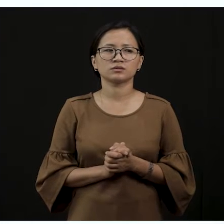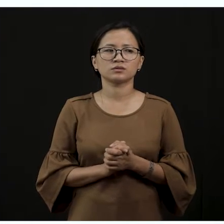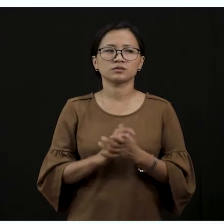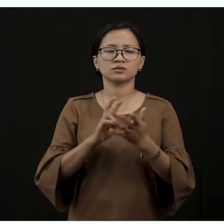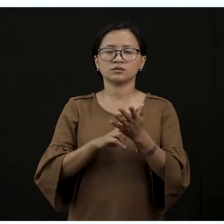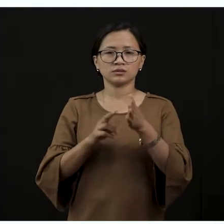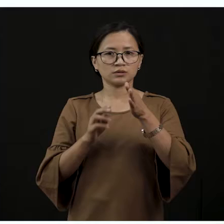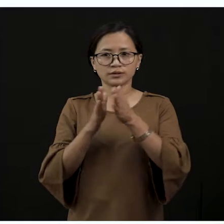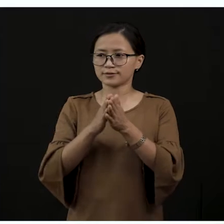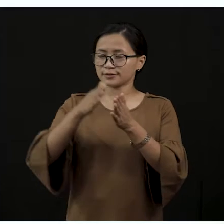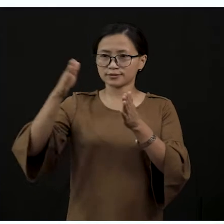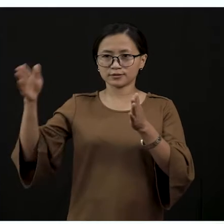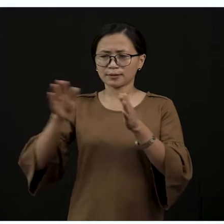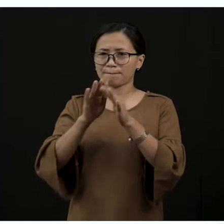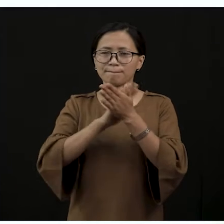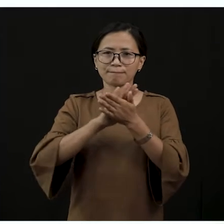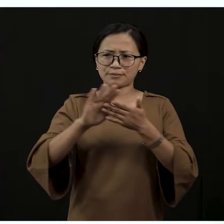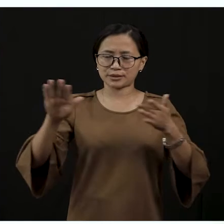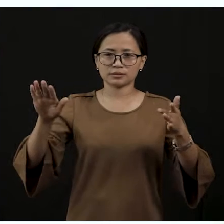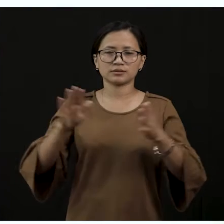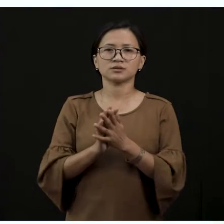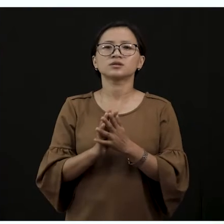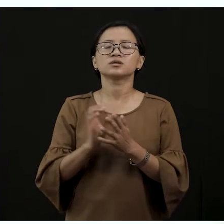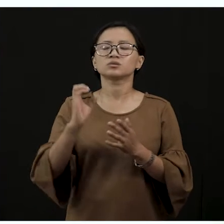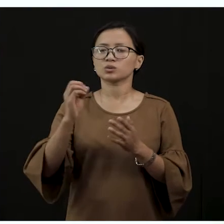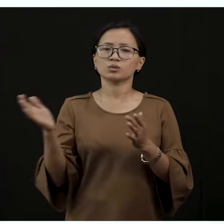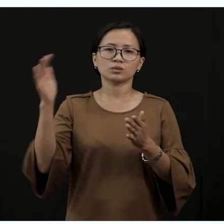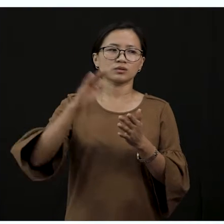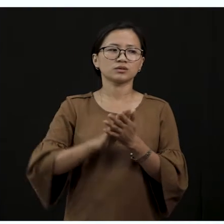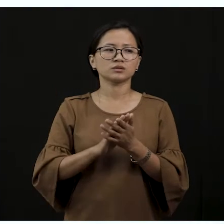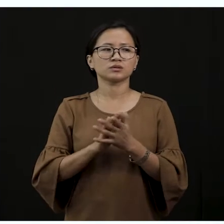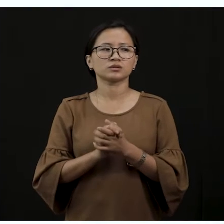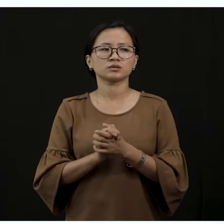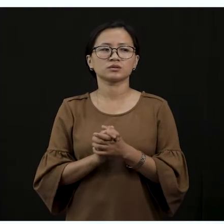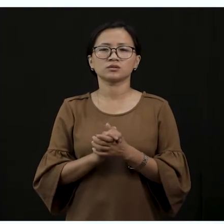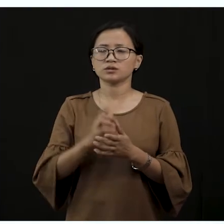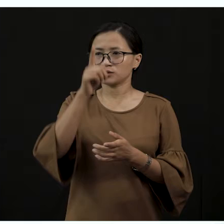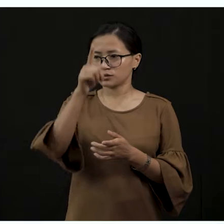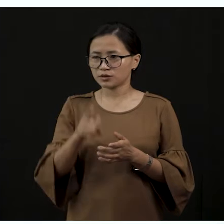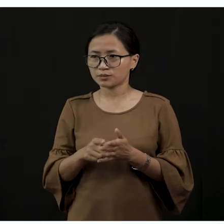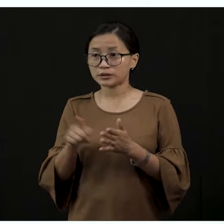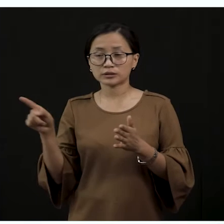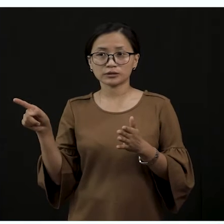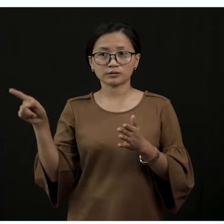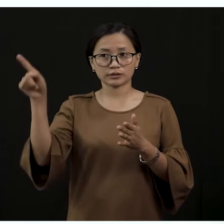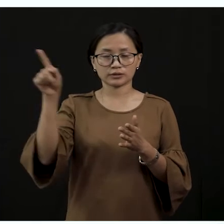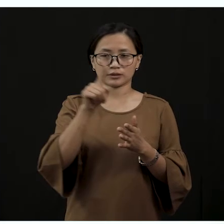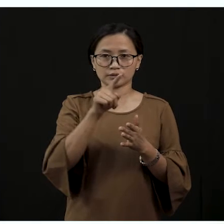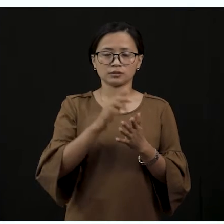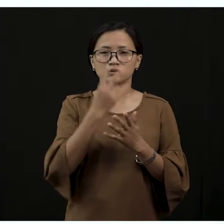A corner in a plane figure is called a vertex. That is, this is a rectangle. We